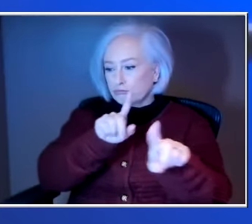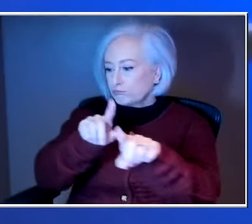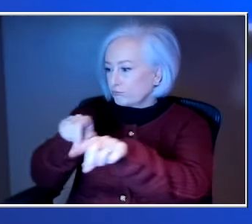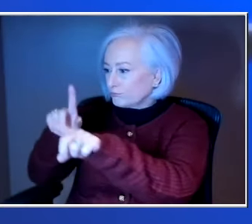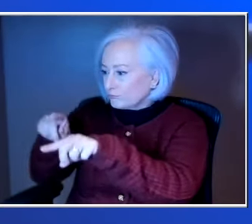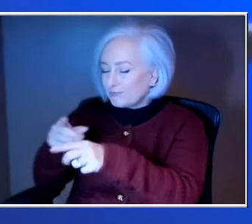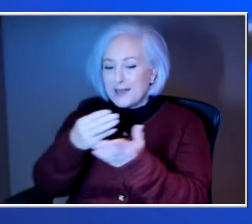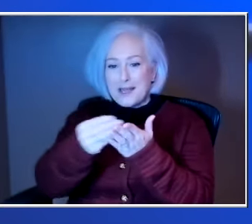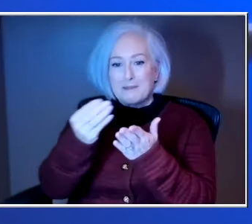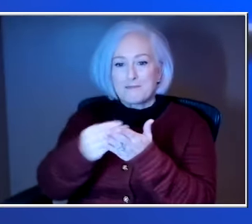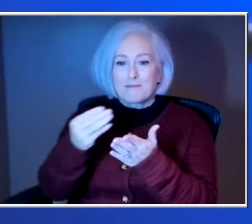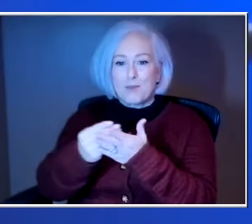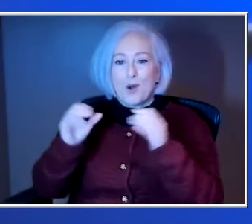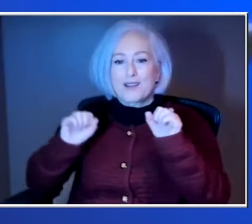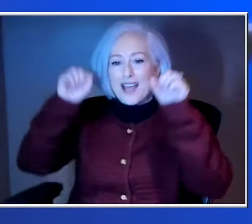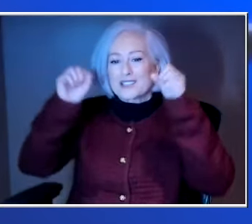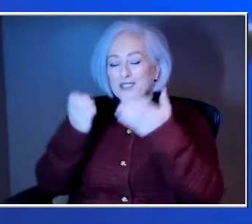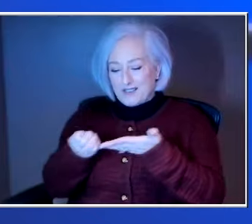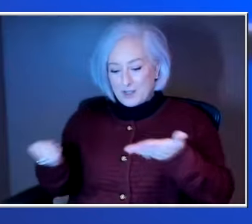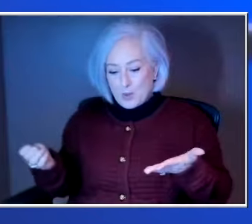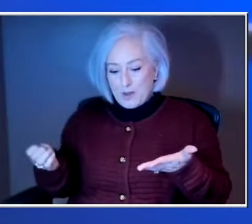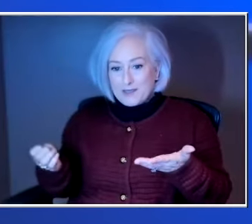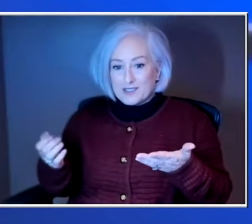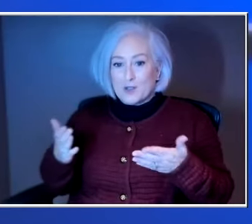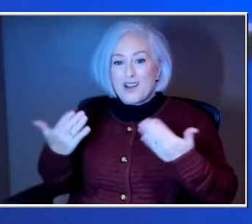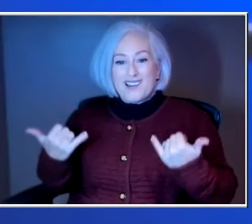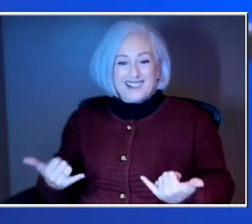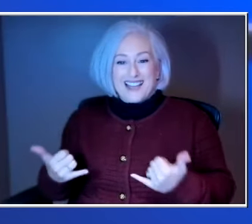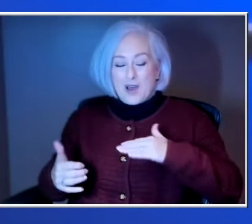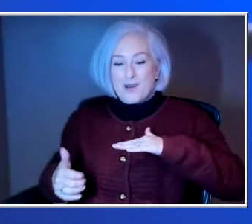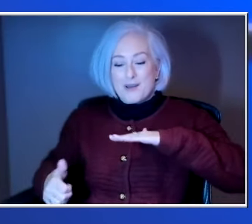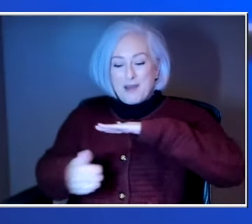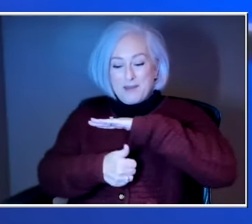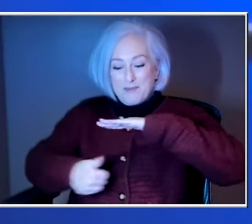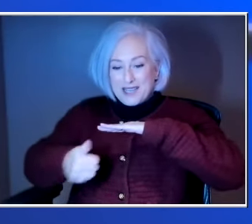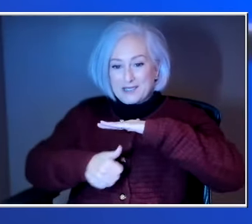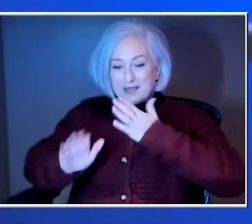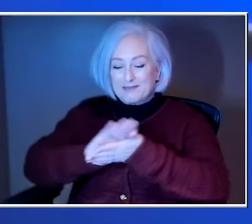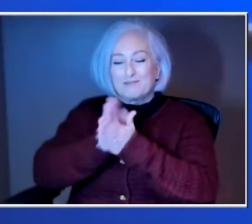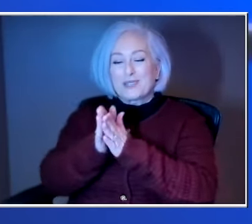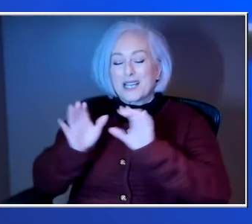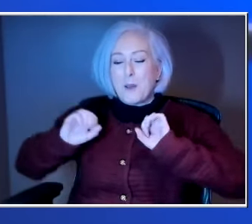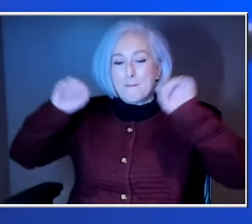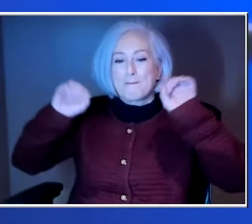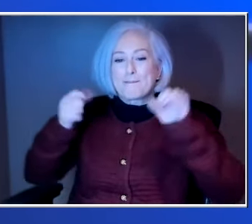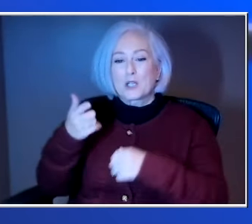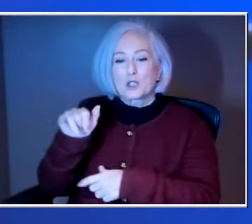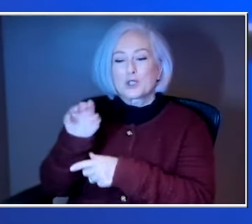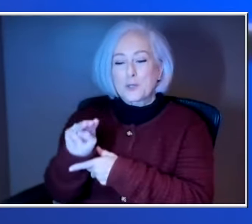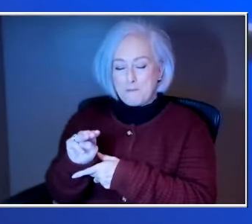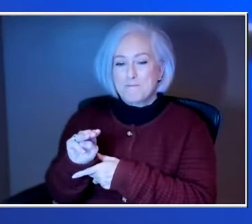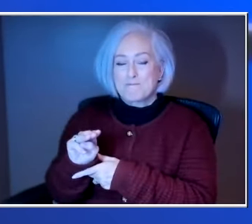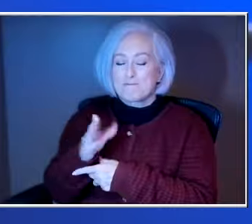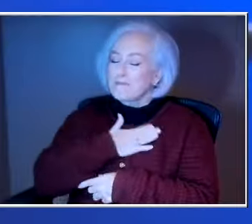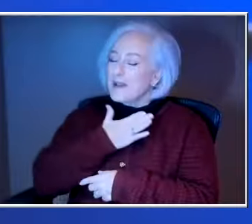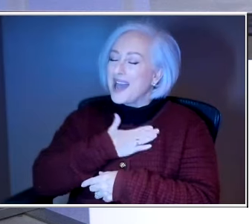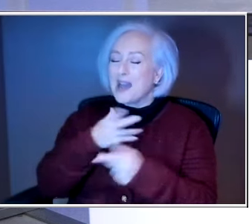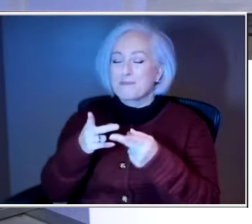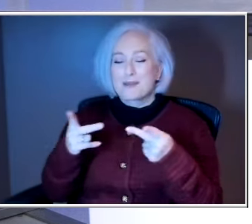fitness equipment. And I have my basement that used to be my family room is now my gym, and I love it. And it's really my happy place. Like, I do it every